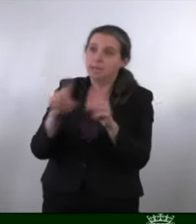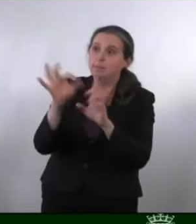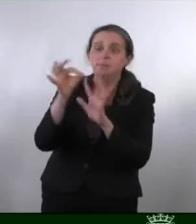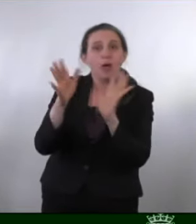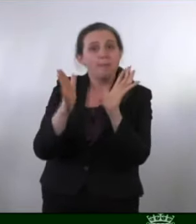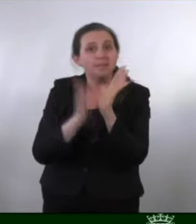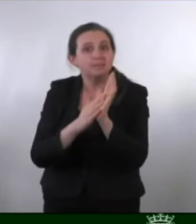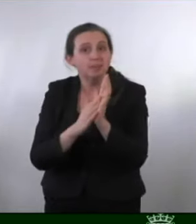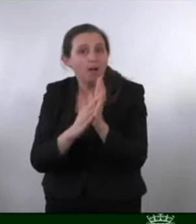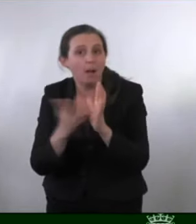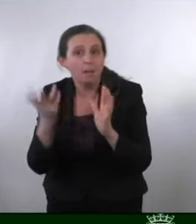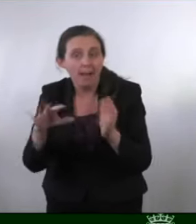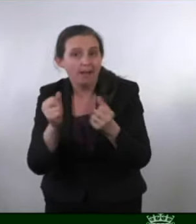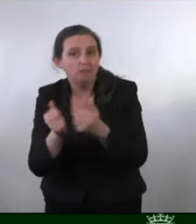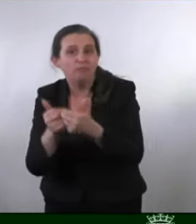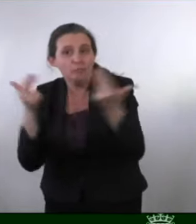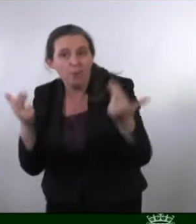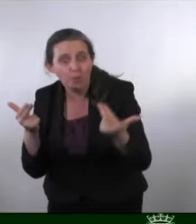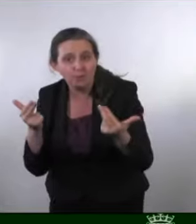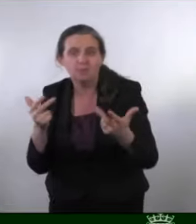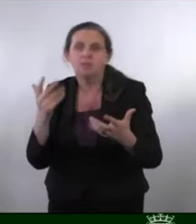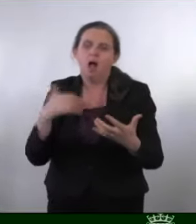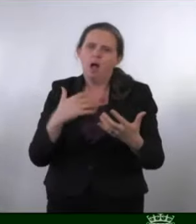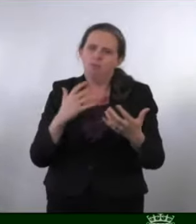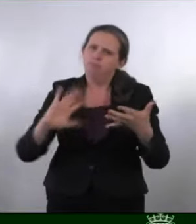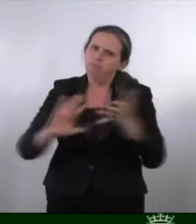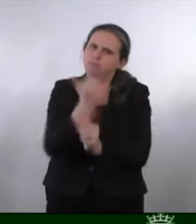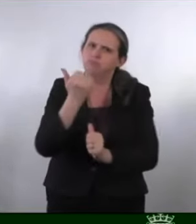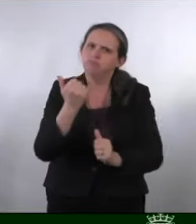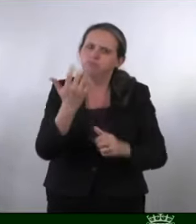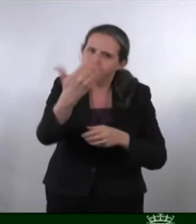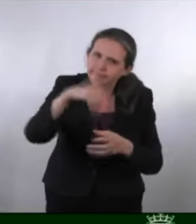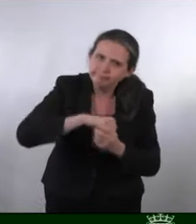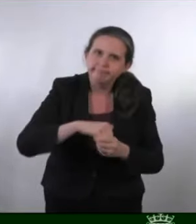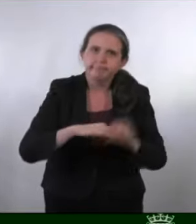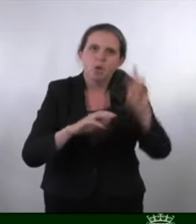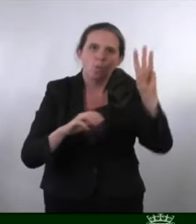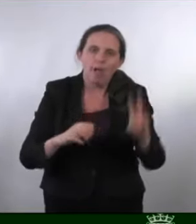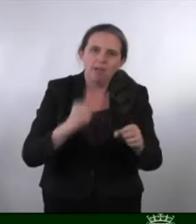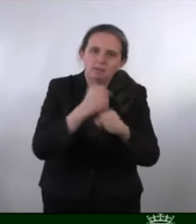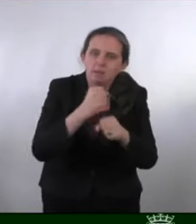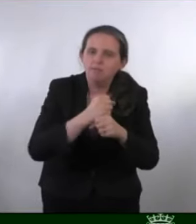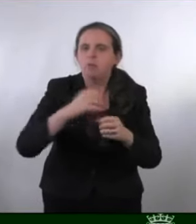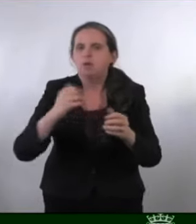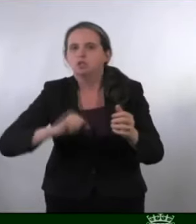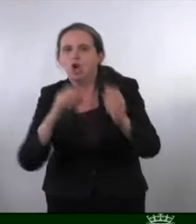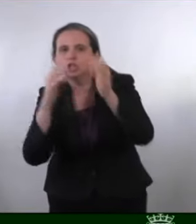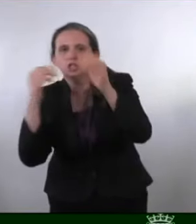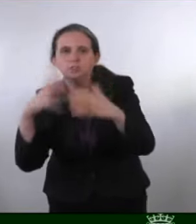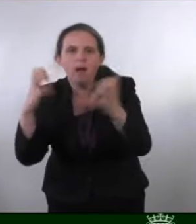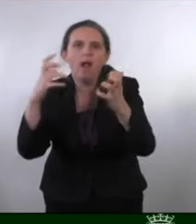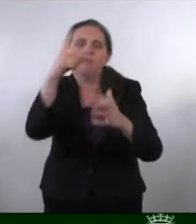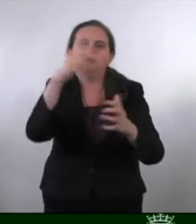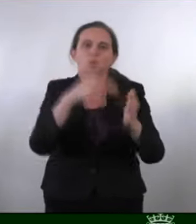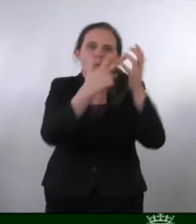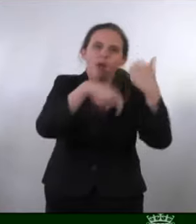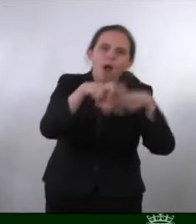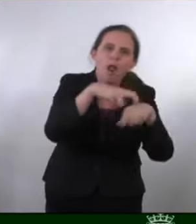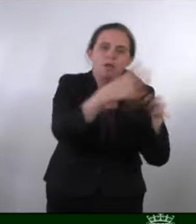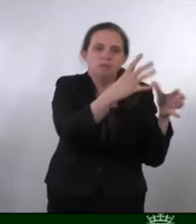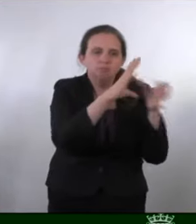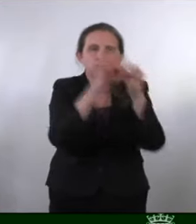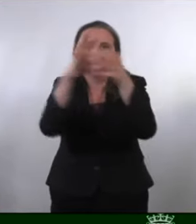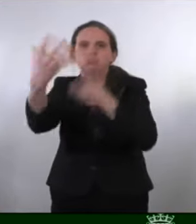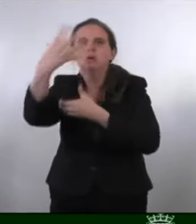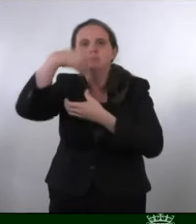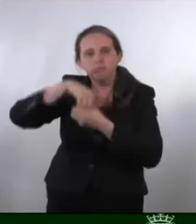Minister that the devolved nations are finally being included in talks around the planning for the Christmas break. But like so many of his other promises, it comes too late for the people